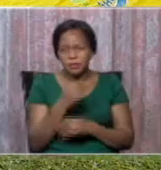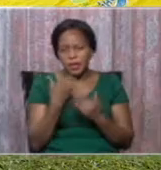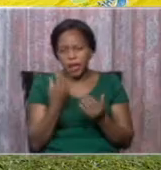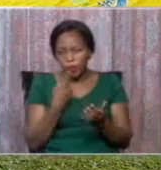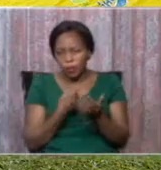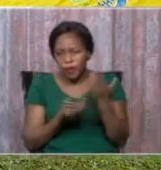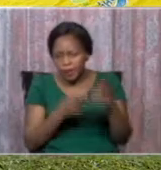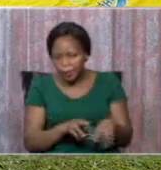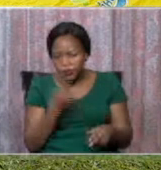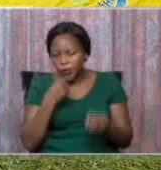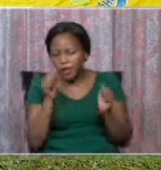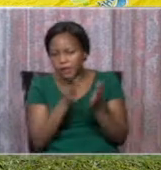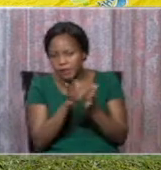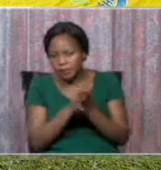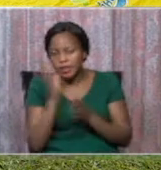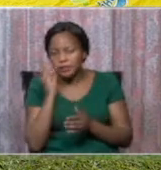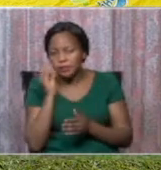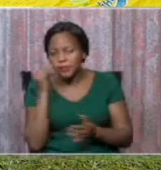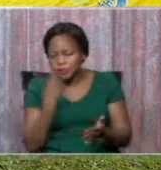You feel like you don't want to talk to anyone.